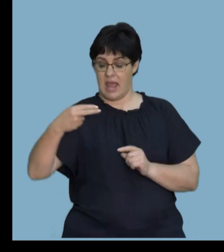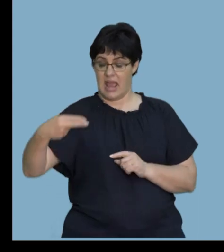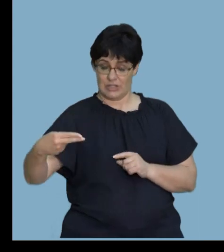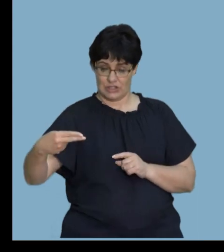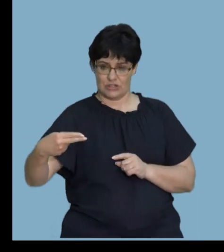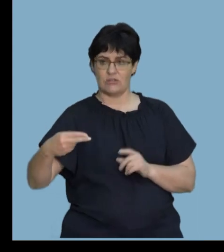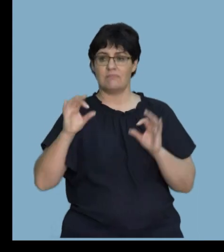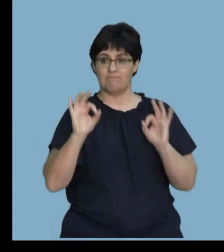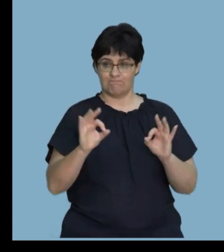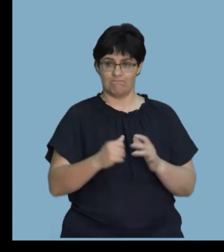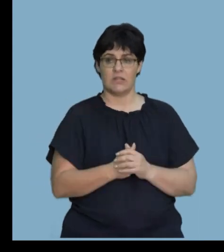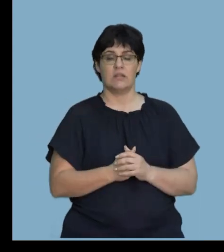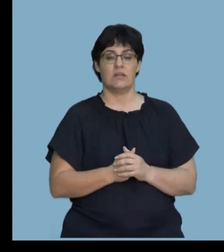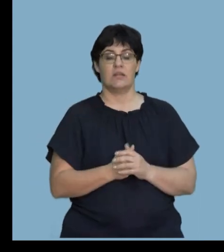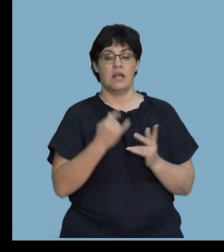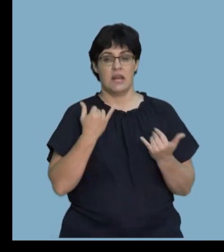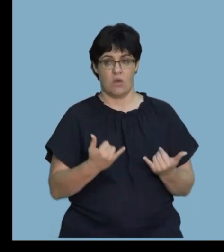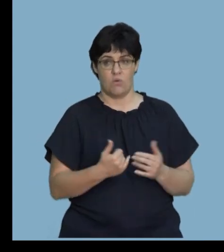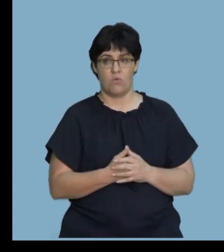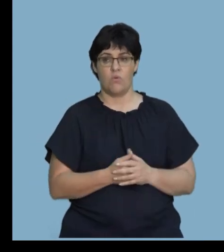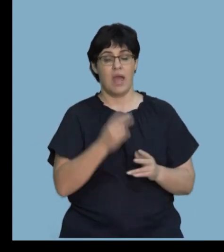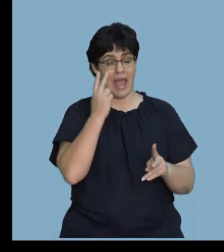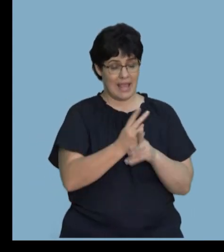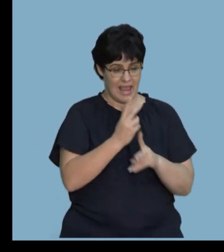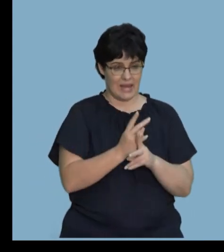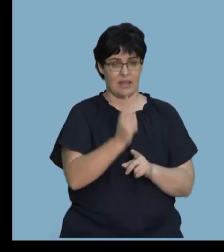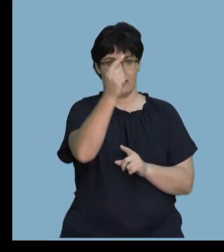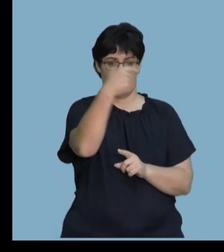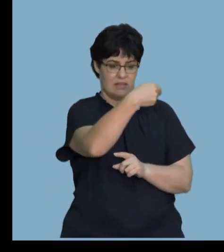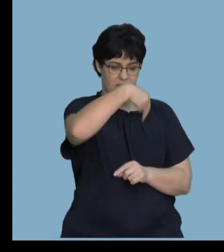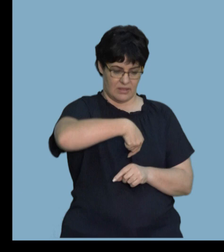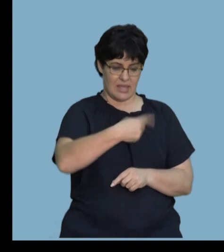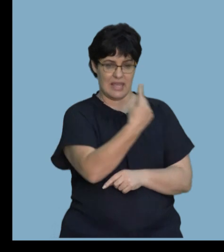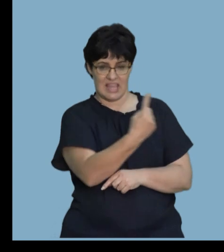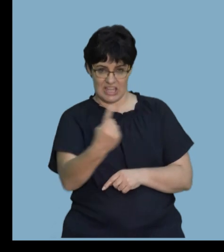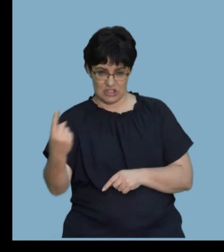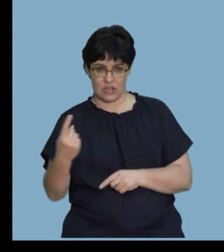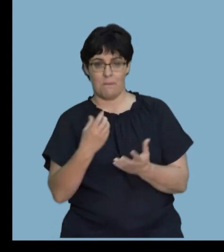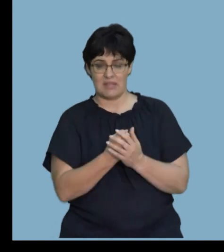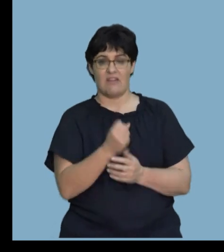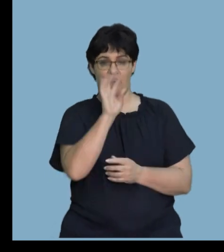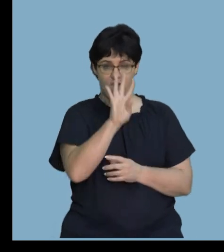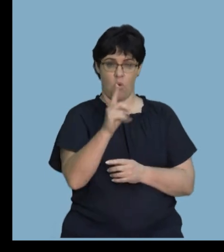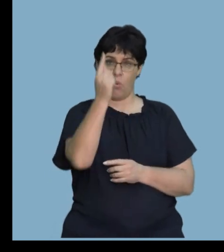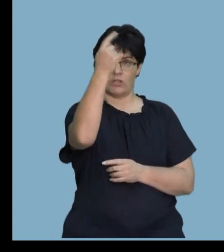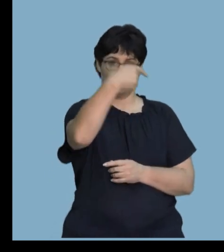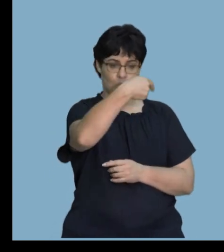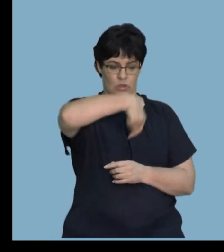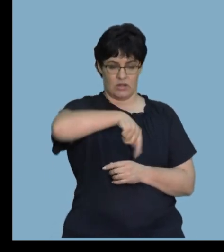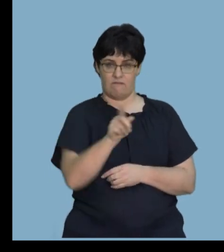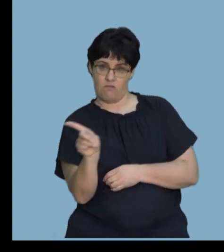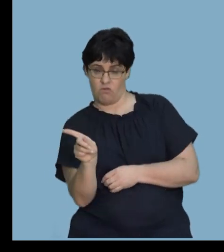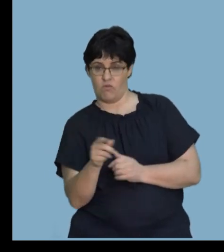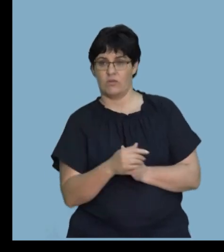okay? So remember again, each carbon atom must have 4 bonds around it, okay? So that's 1,